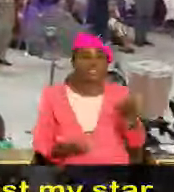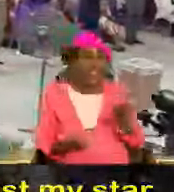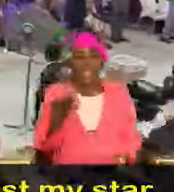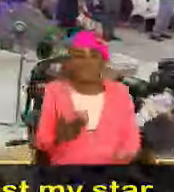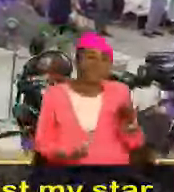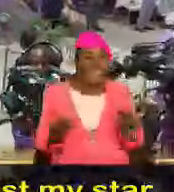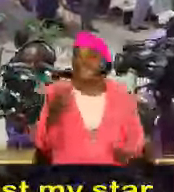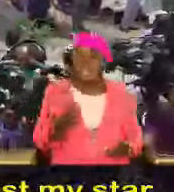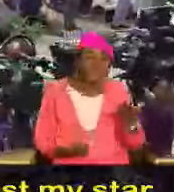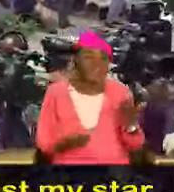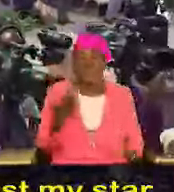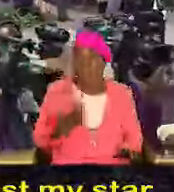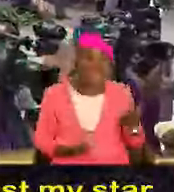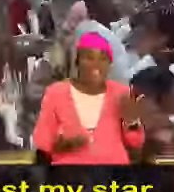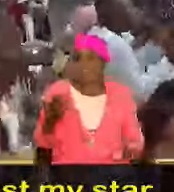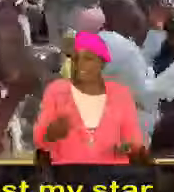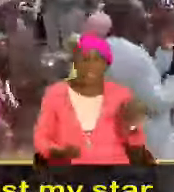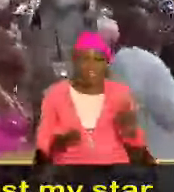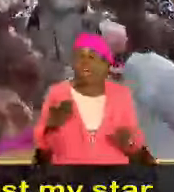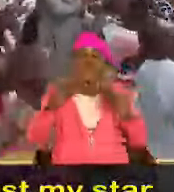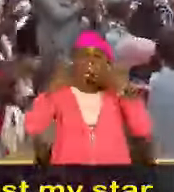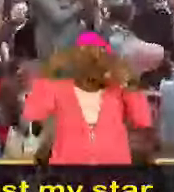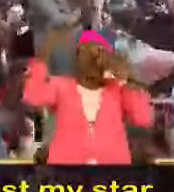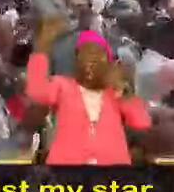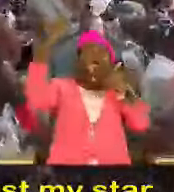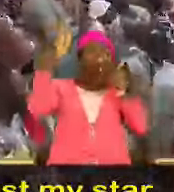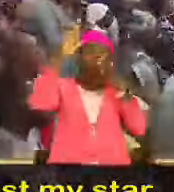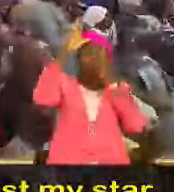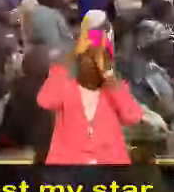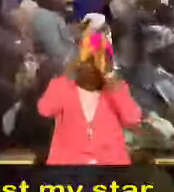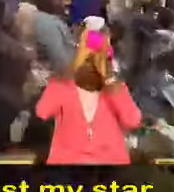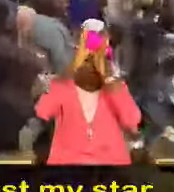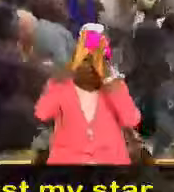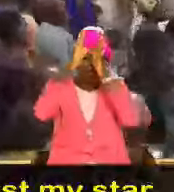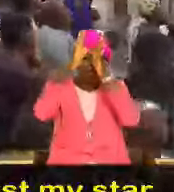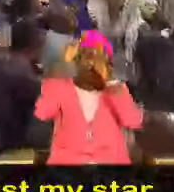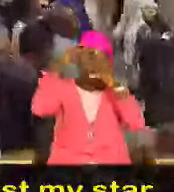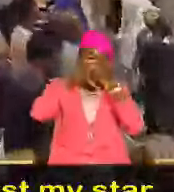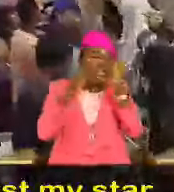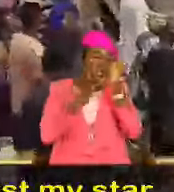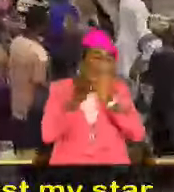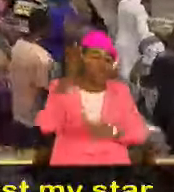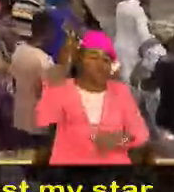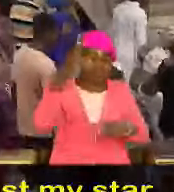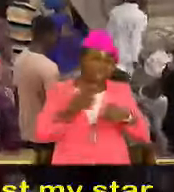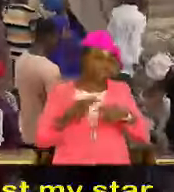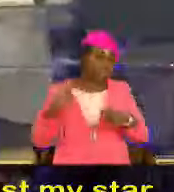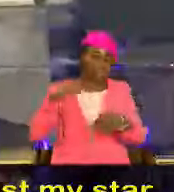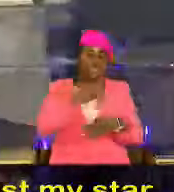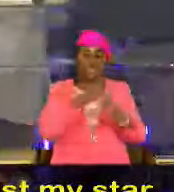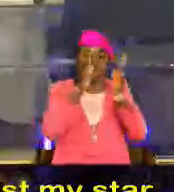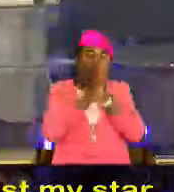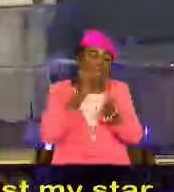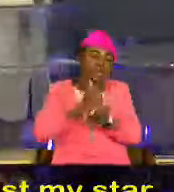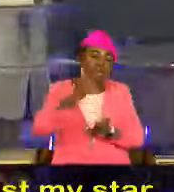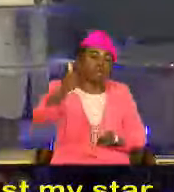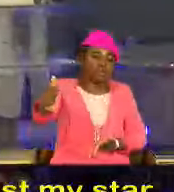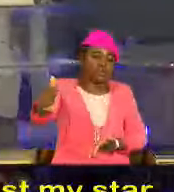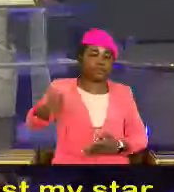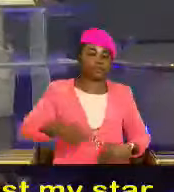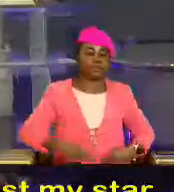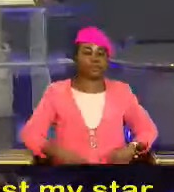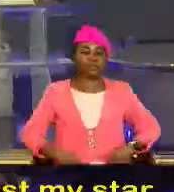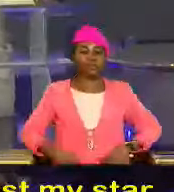bless thank you father in Jesus mighty name we have prayed